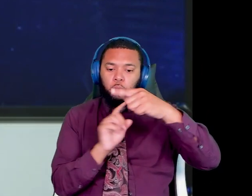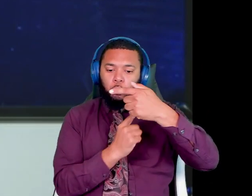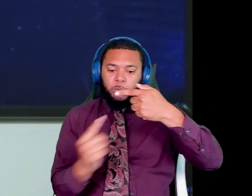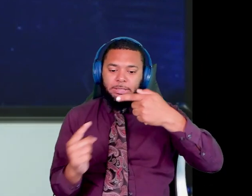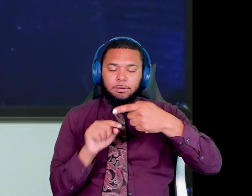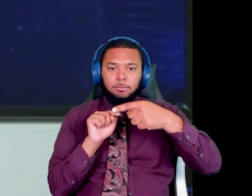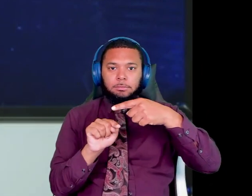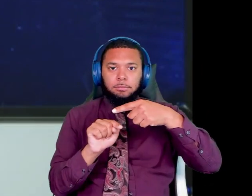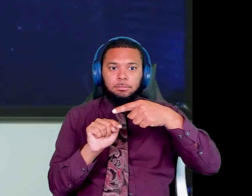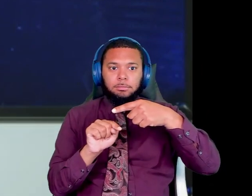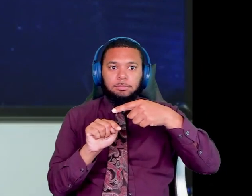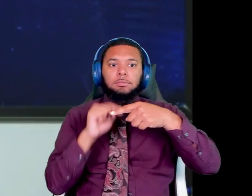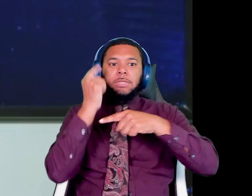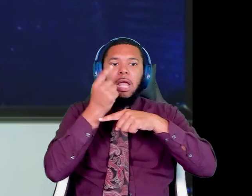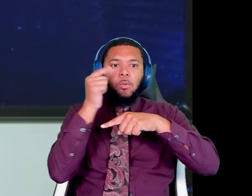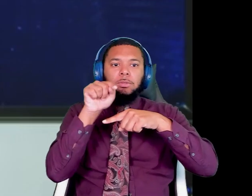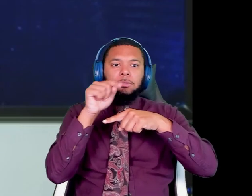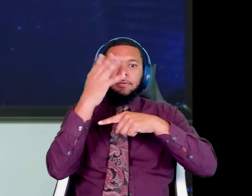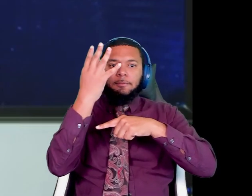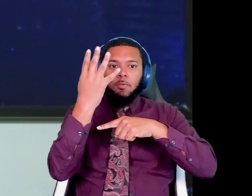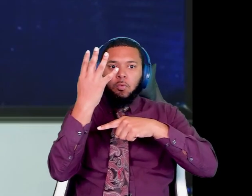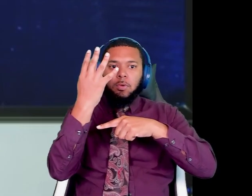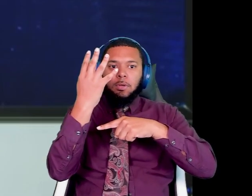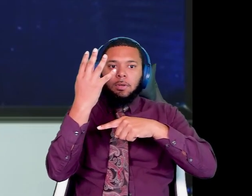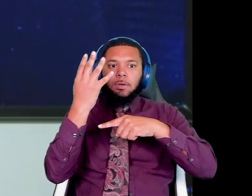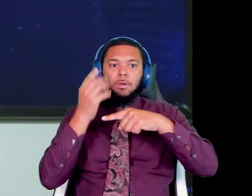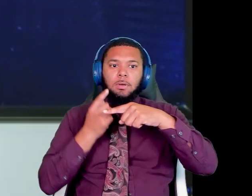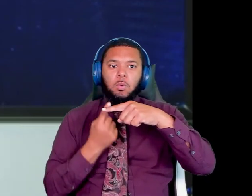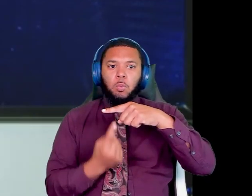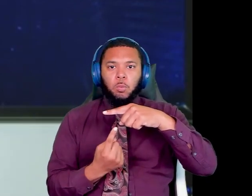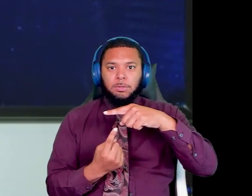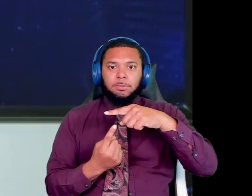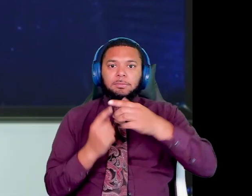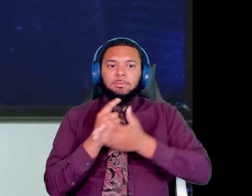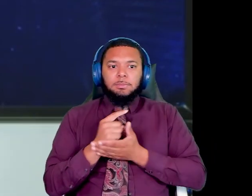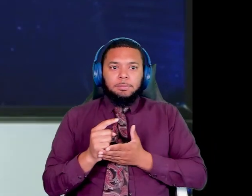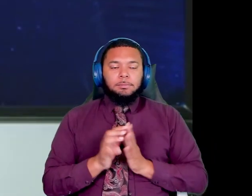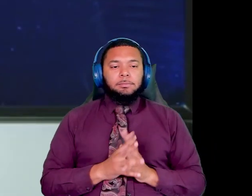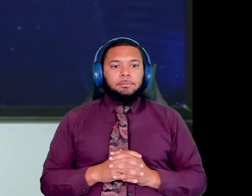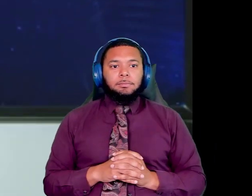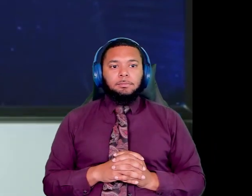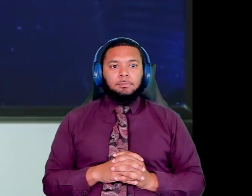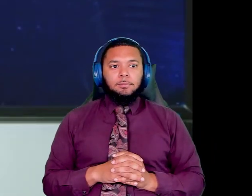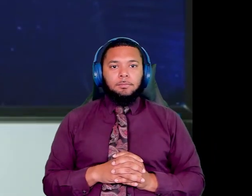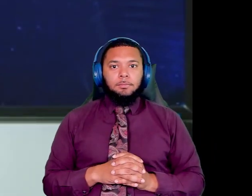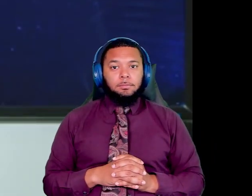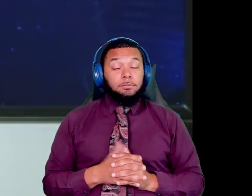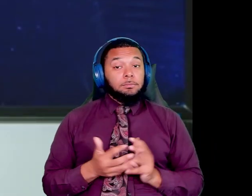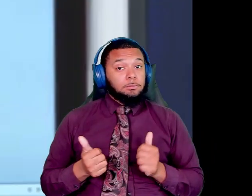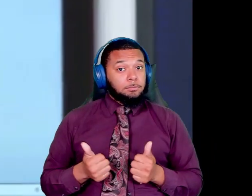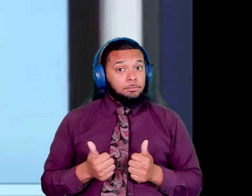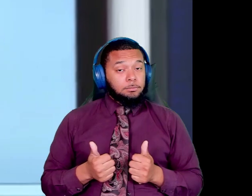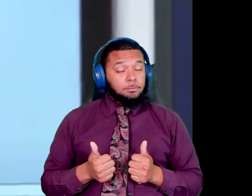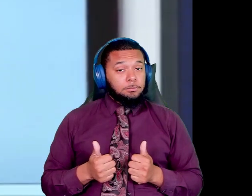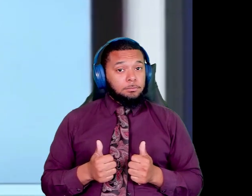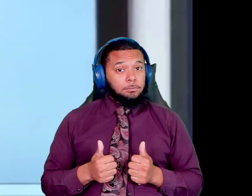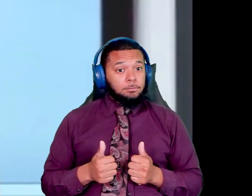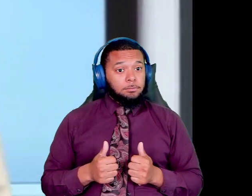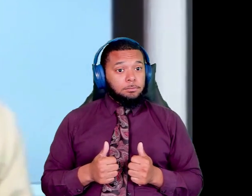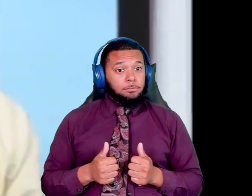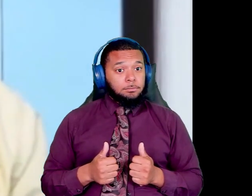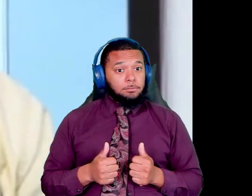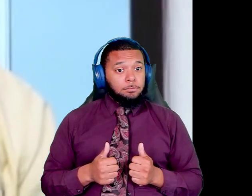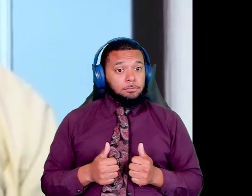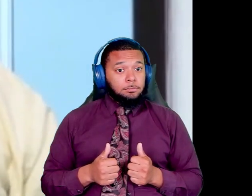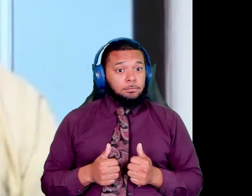And we said it would be 4 hours every 1 week, right? And we